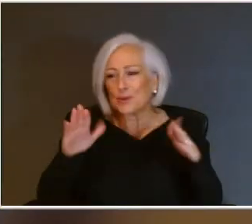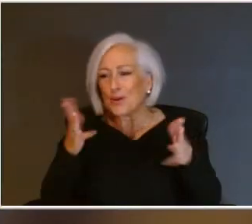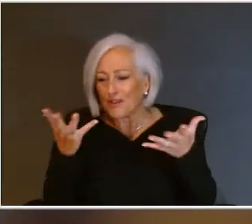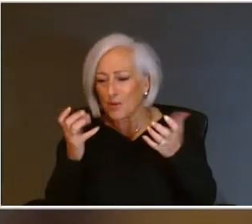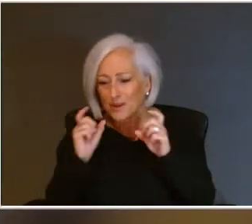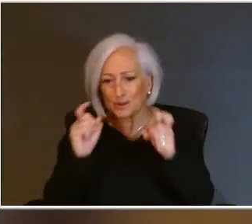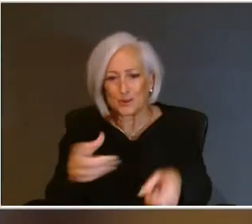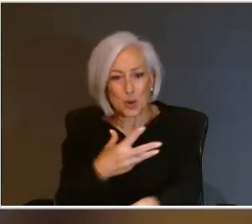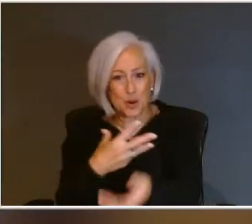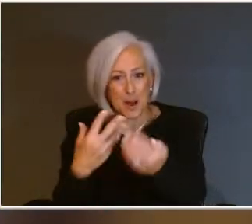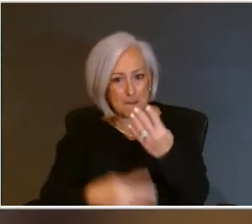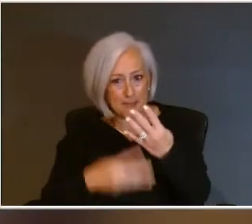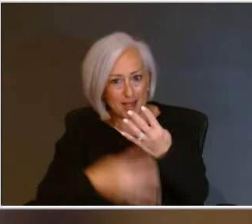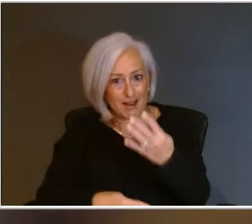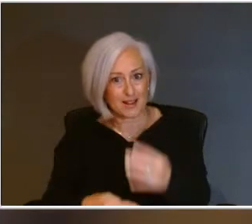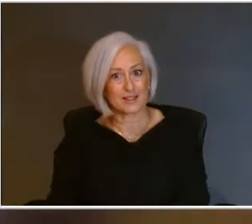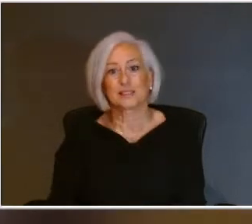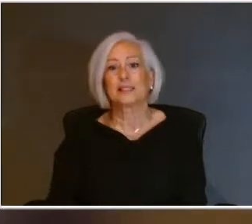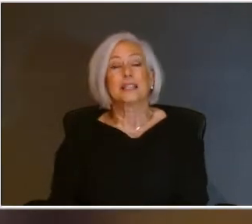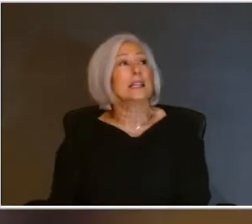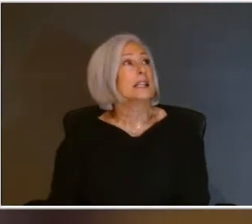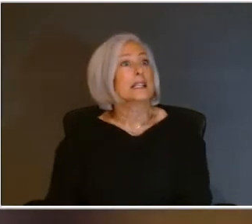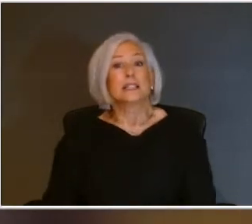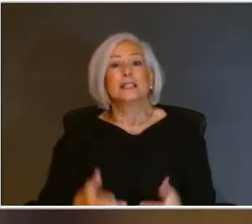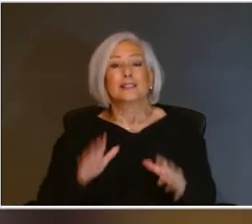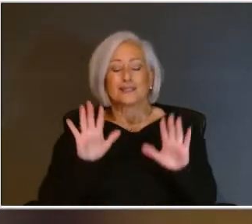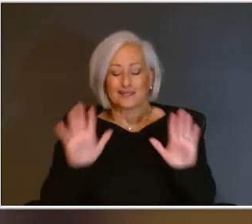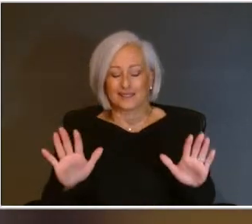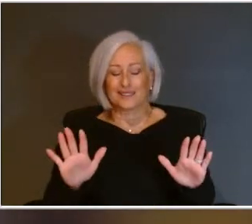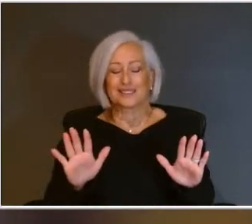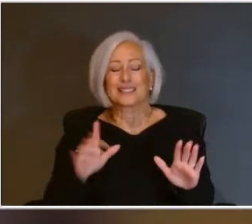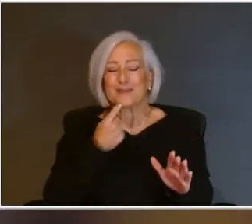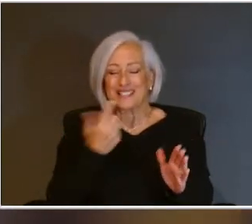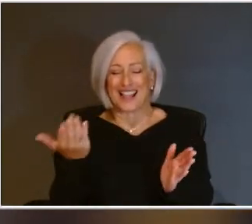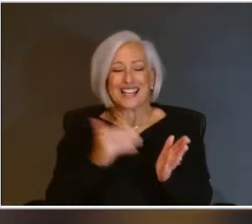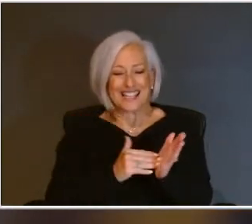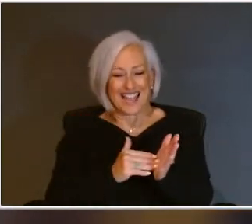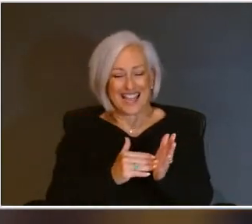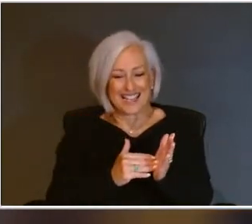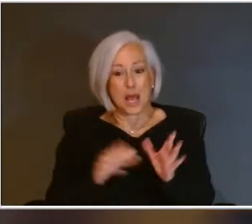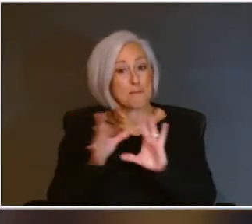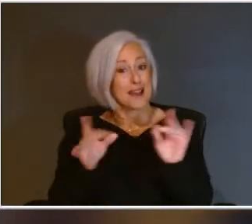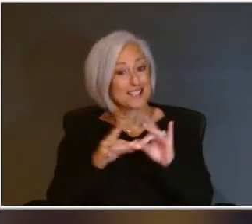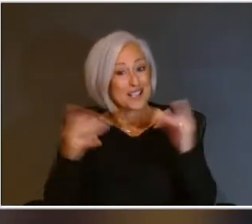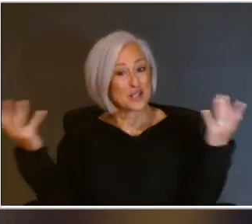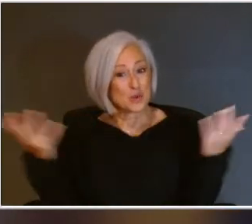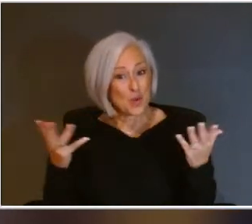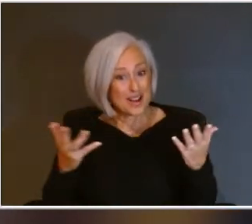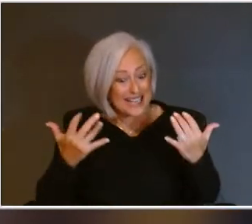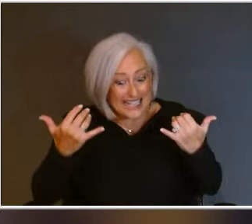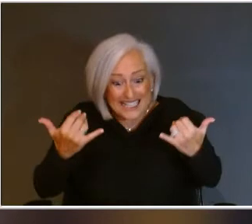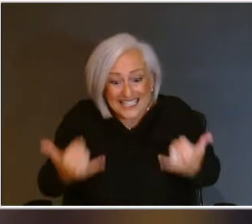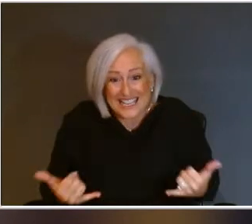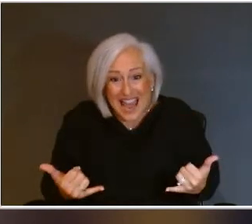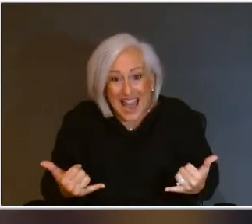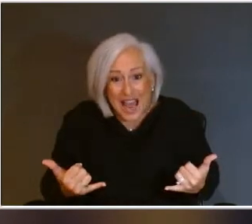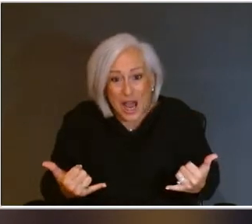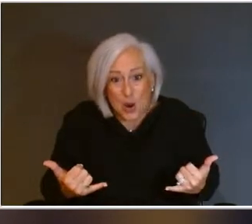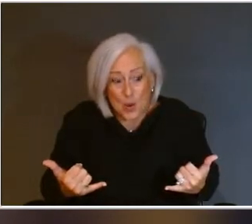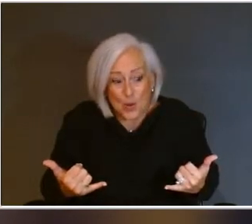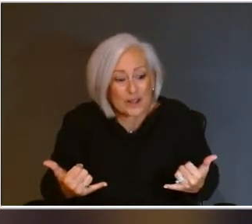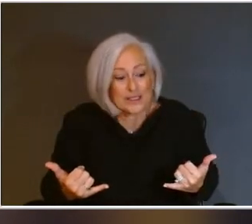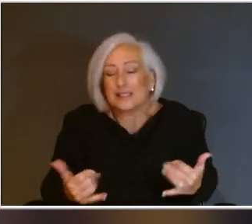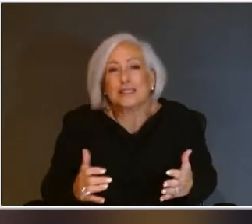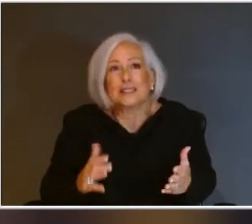be now is never. Let me rephrase. Our message would be now is never. It's never been